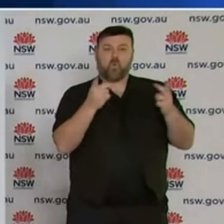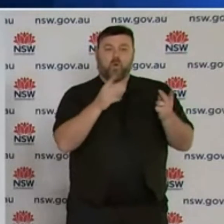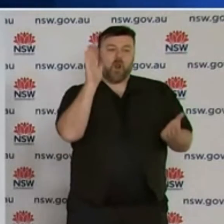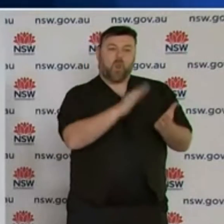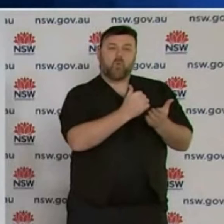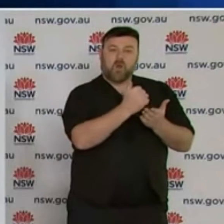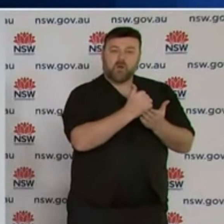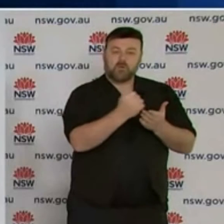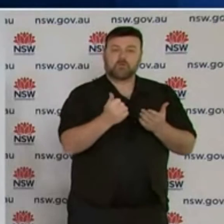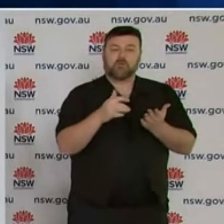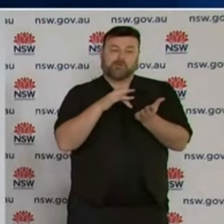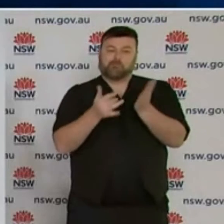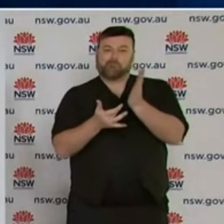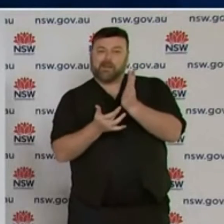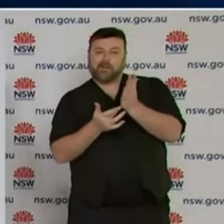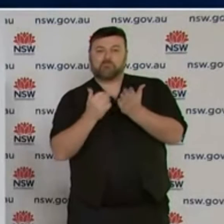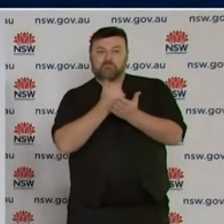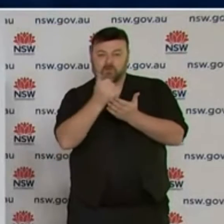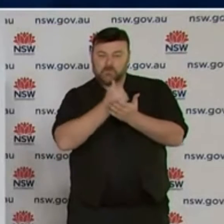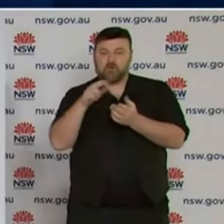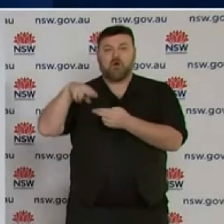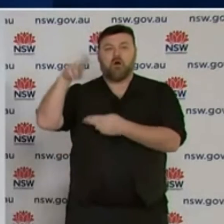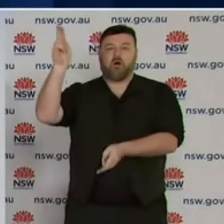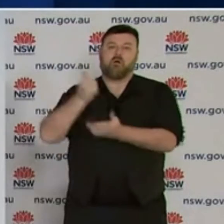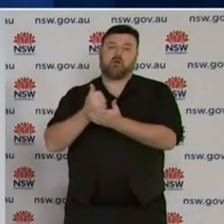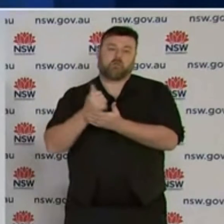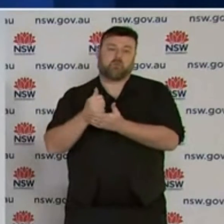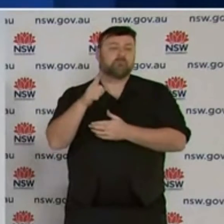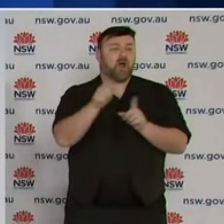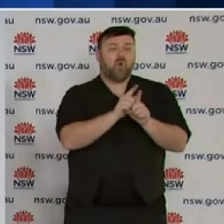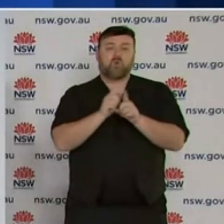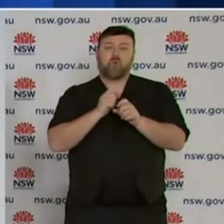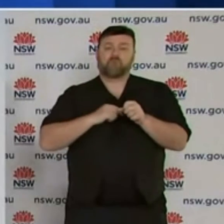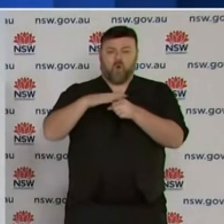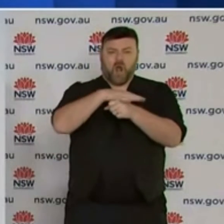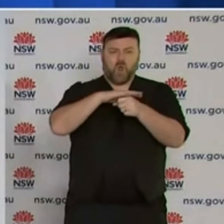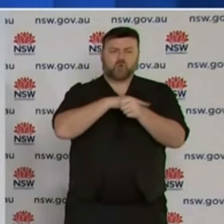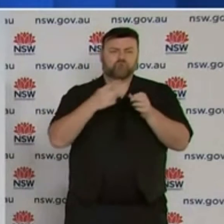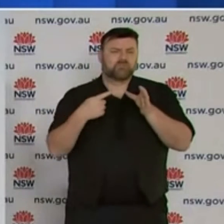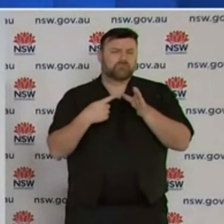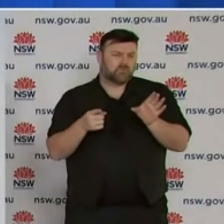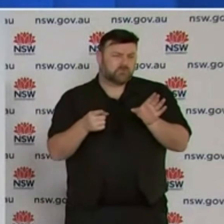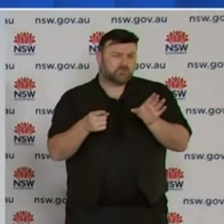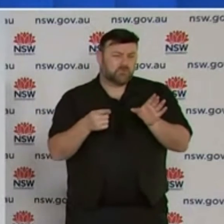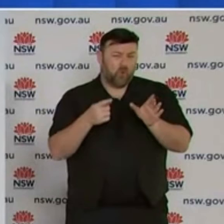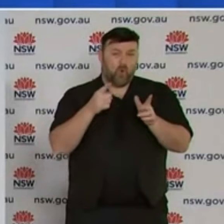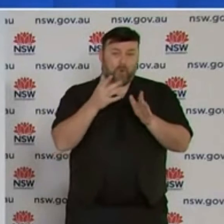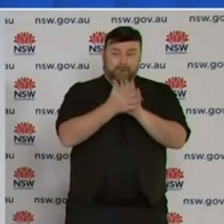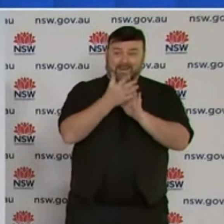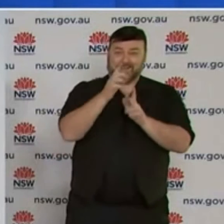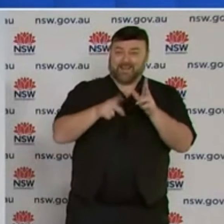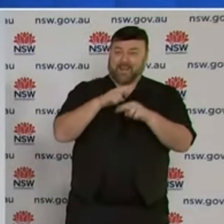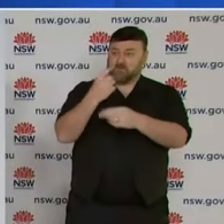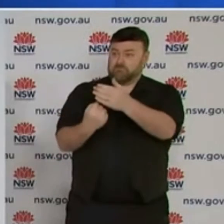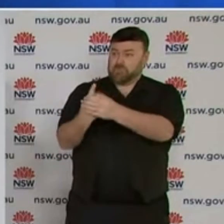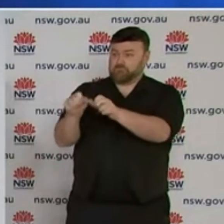case numbers, medium case numbers and high case numbers, but it also allows for localised responses. So obviously, if there is a situation in a